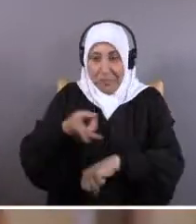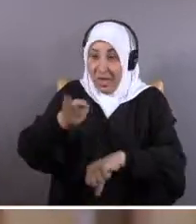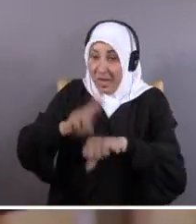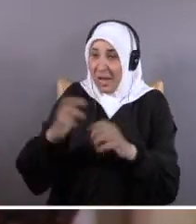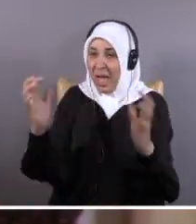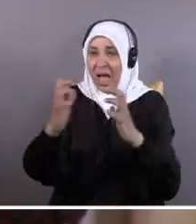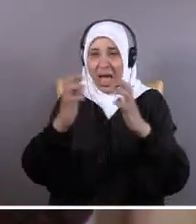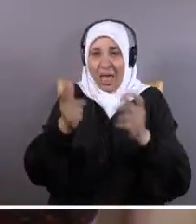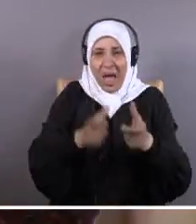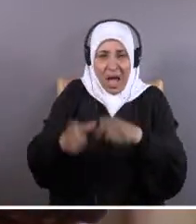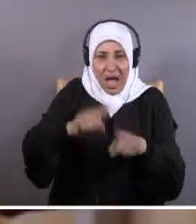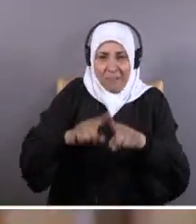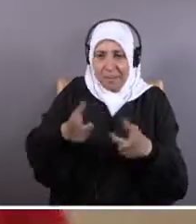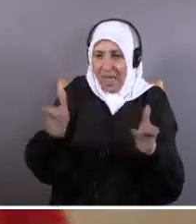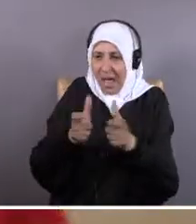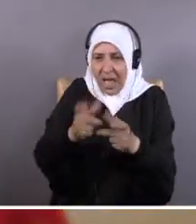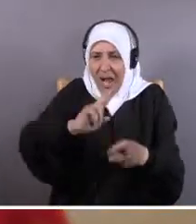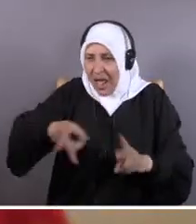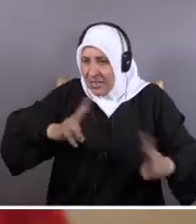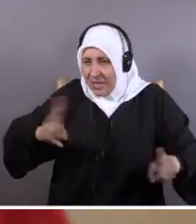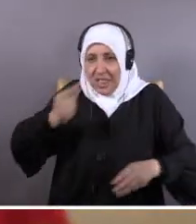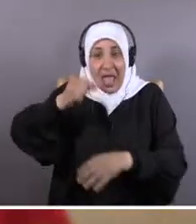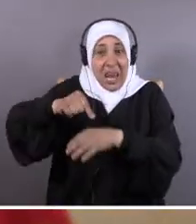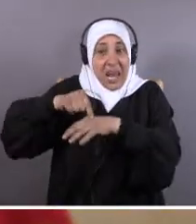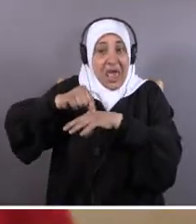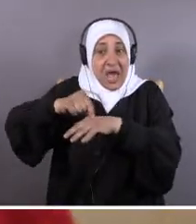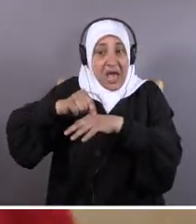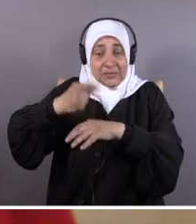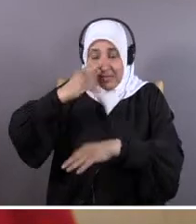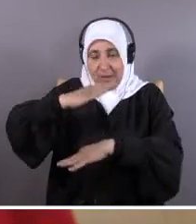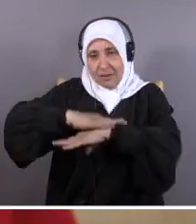for people that live in this land.